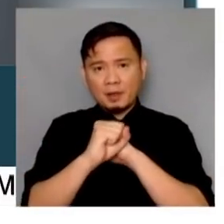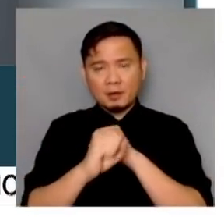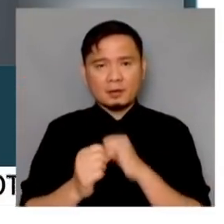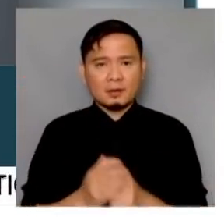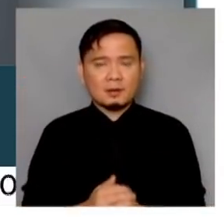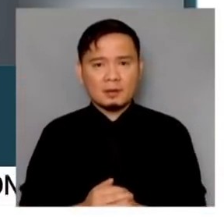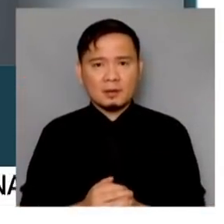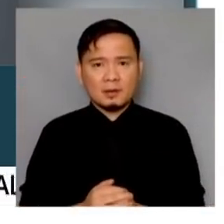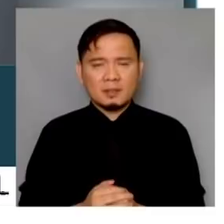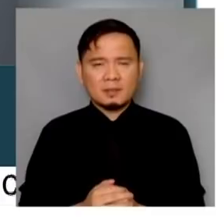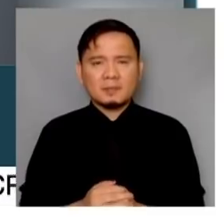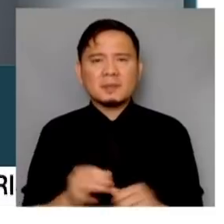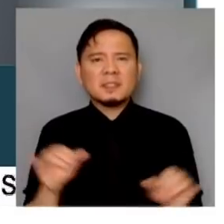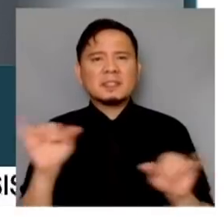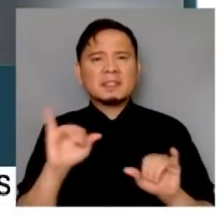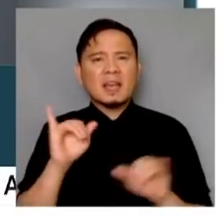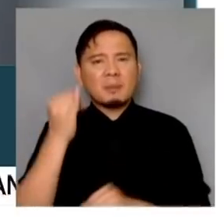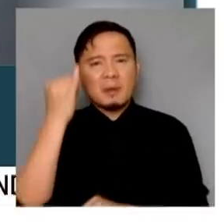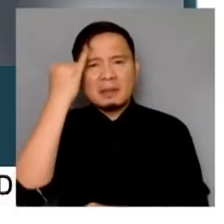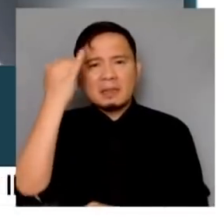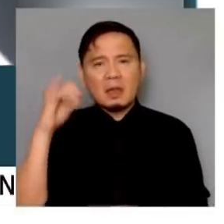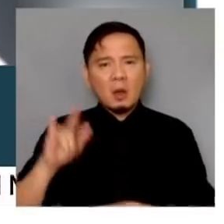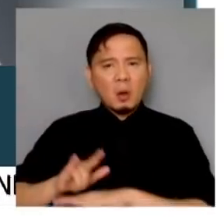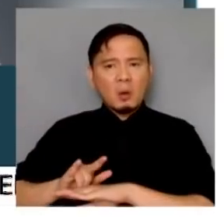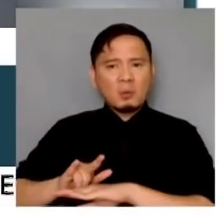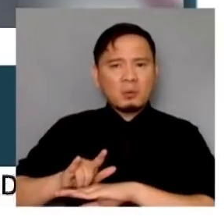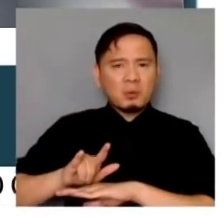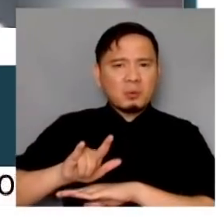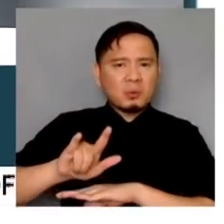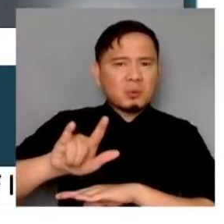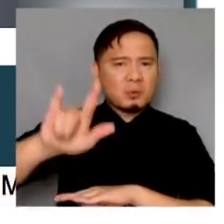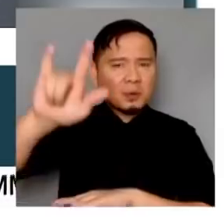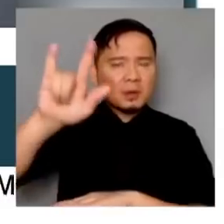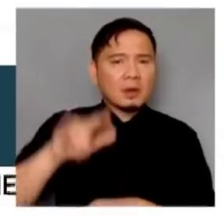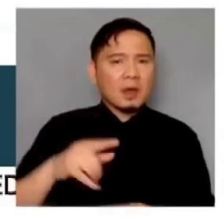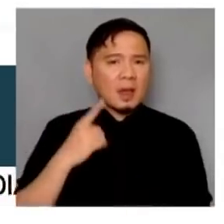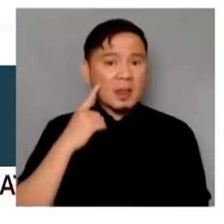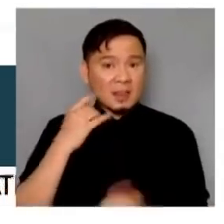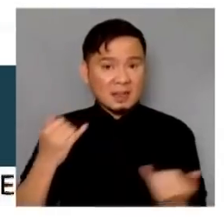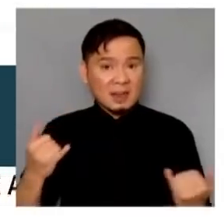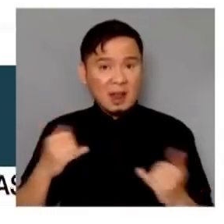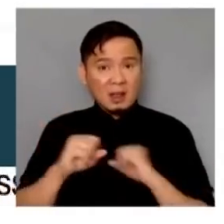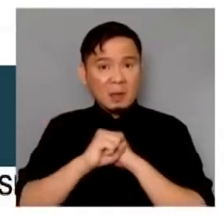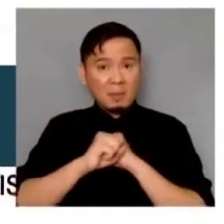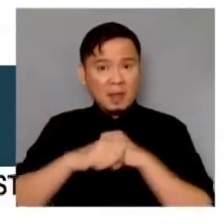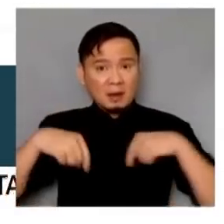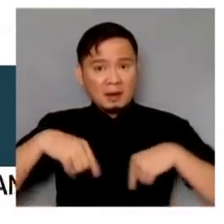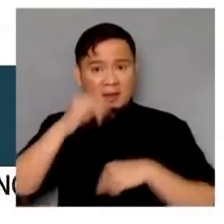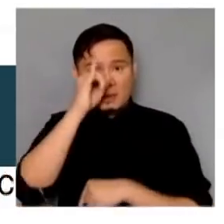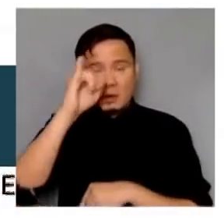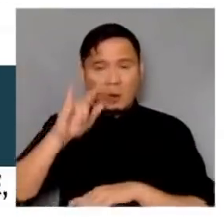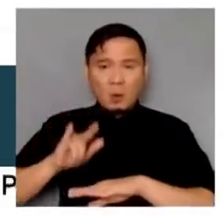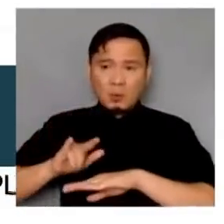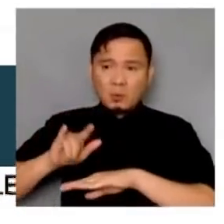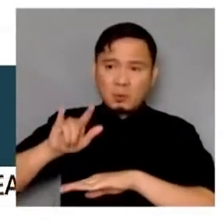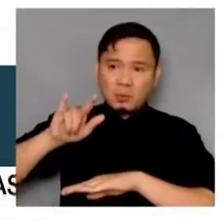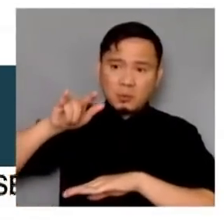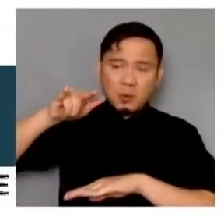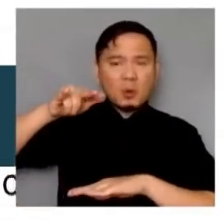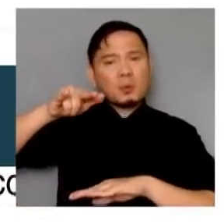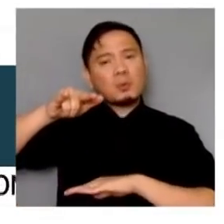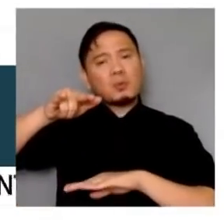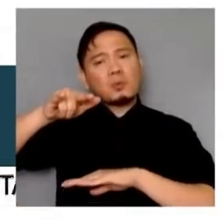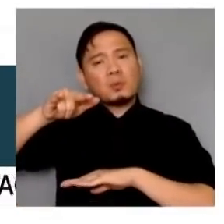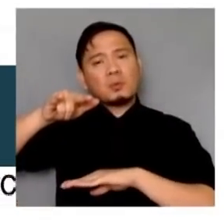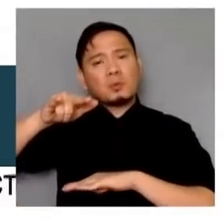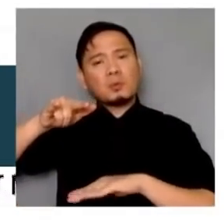as I compared our campaign to an airplane taking off. So I think we are now reaching now our cruising altitude. That is the highest point in